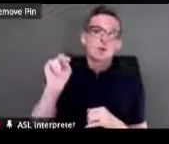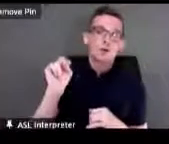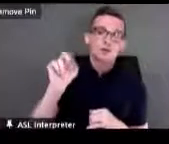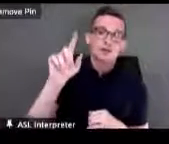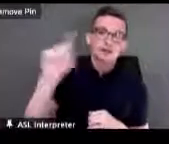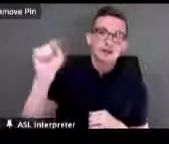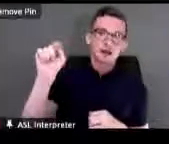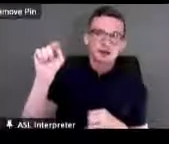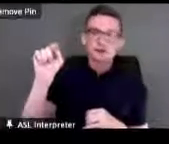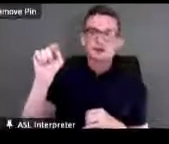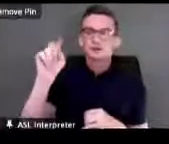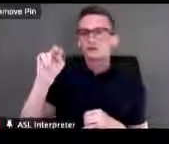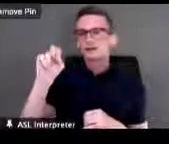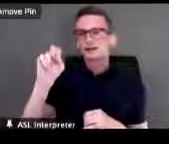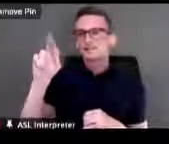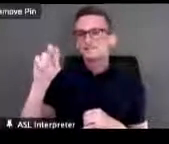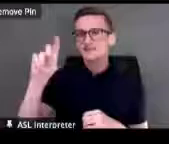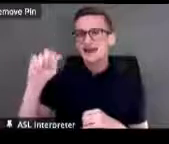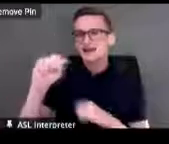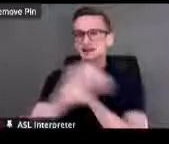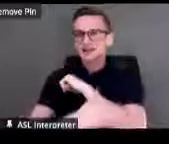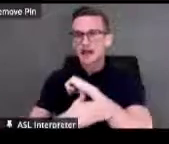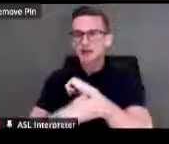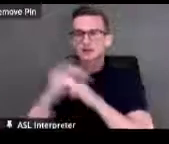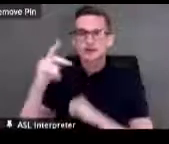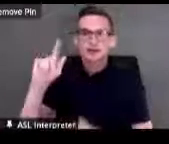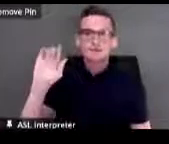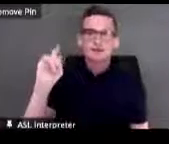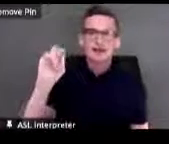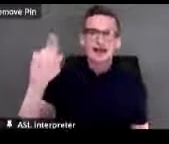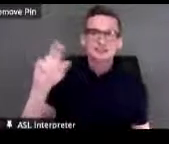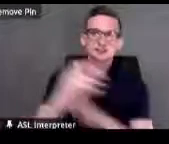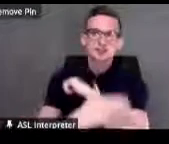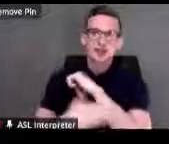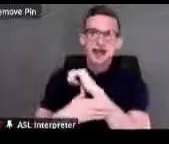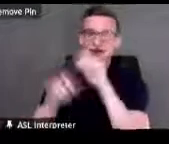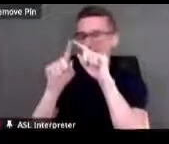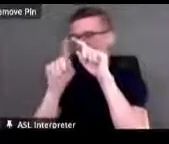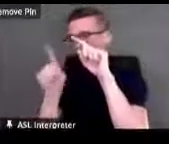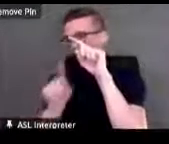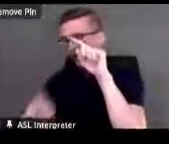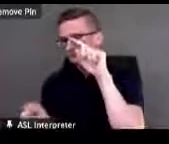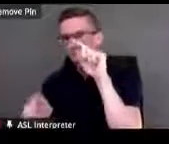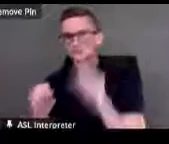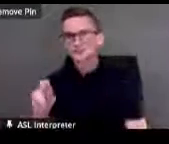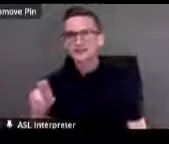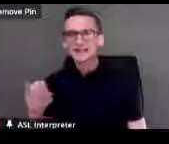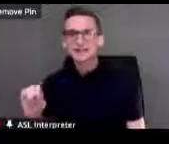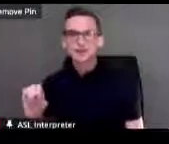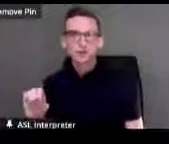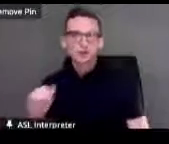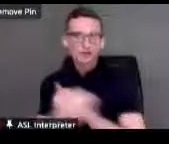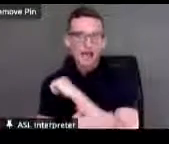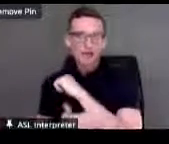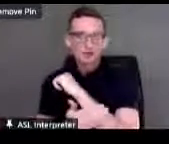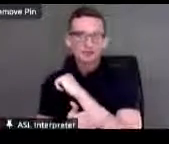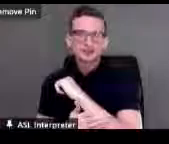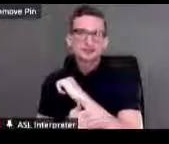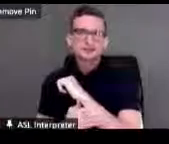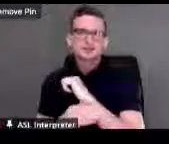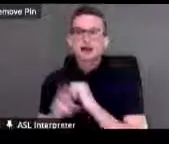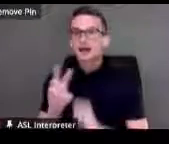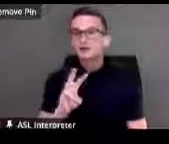as Nevada County and Placer County, all the way down to northern Inyo County and over to the west side of the